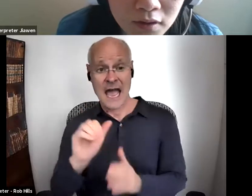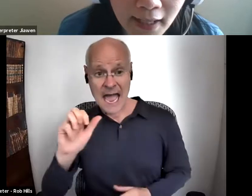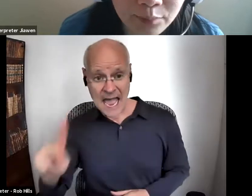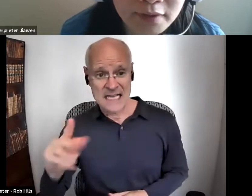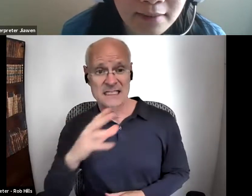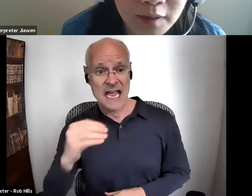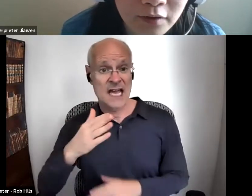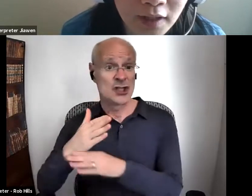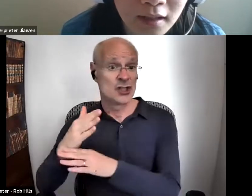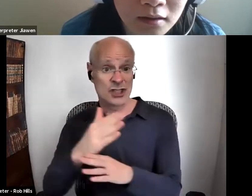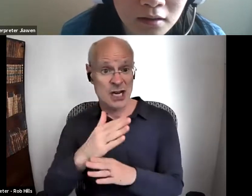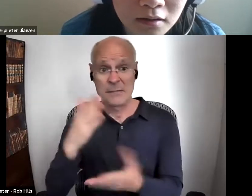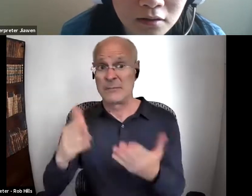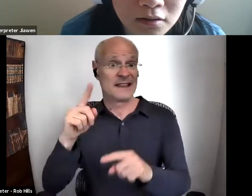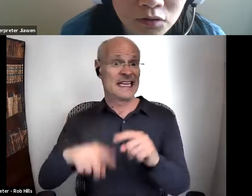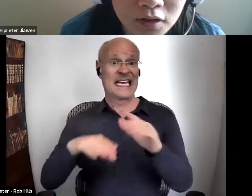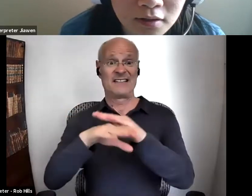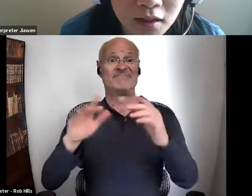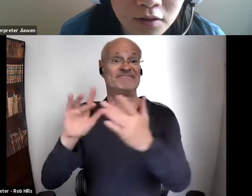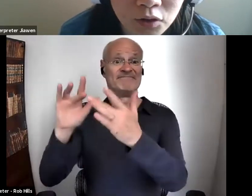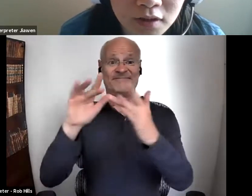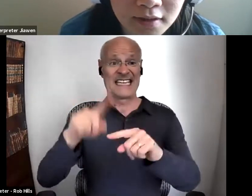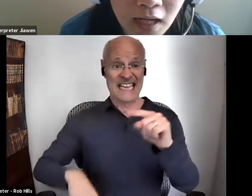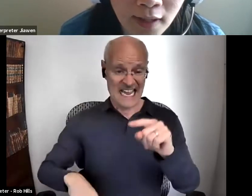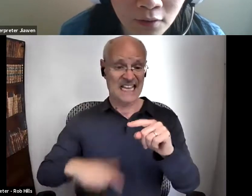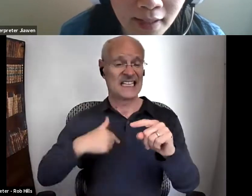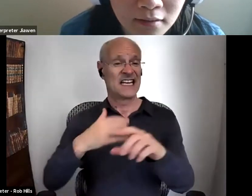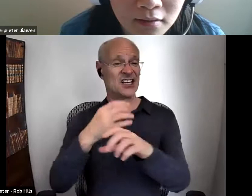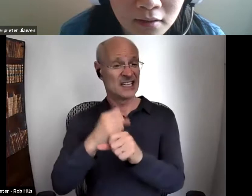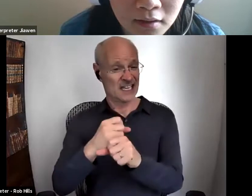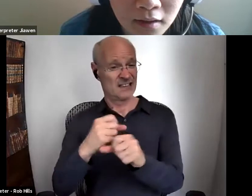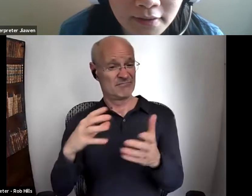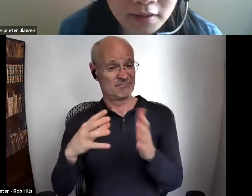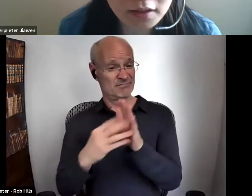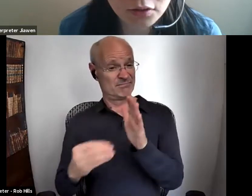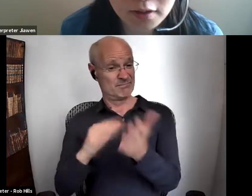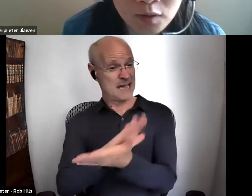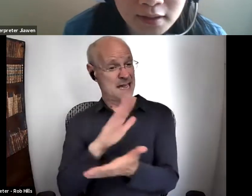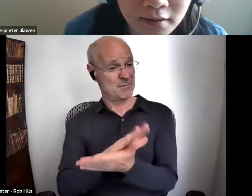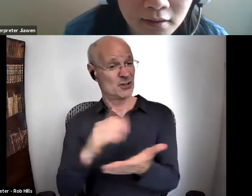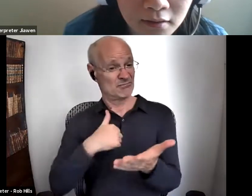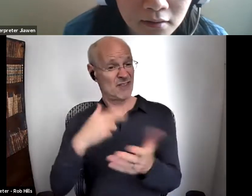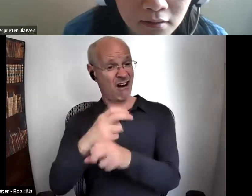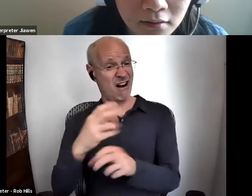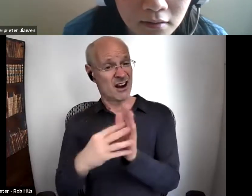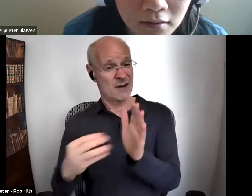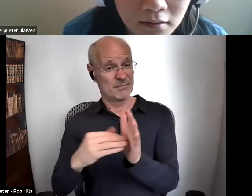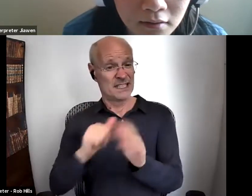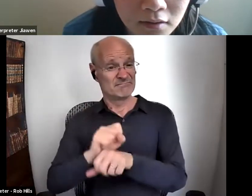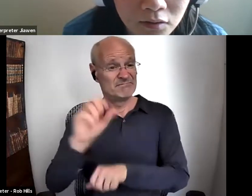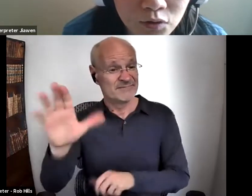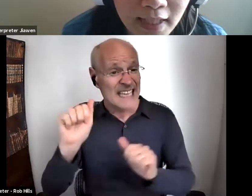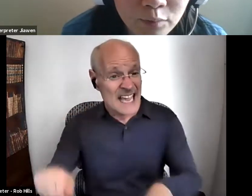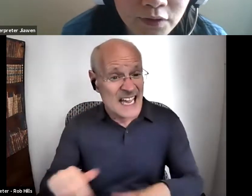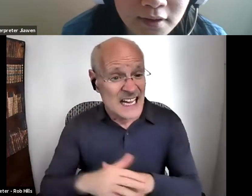online. So there's that question too, but hopefully most people will be able to access it